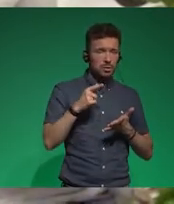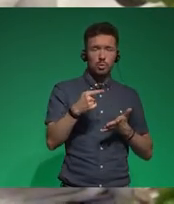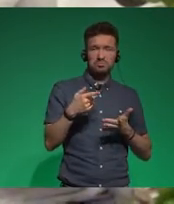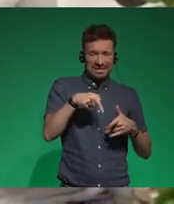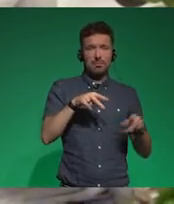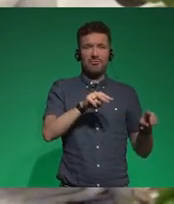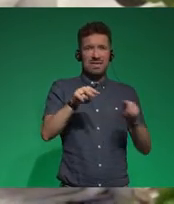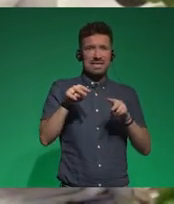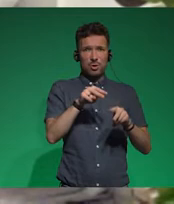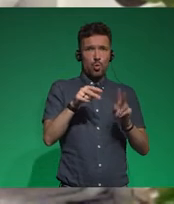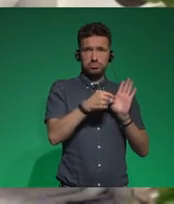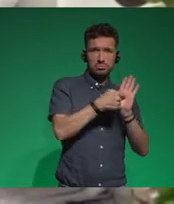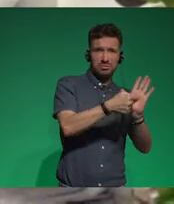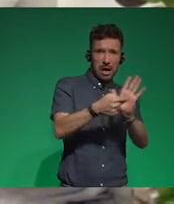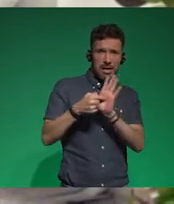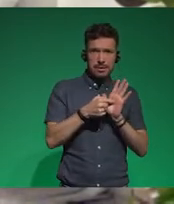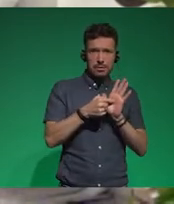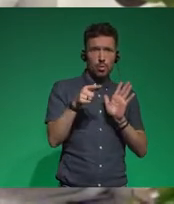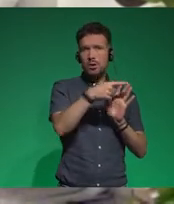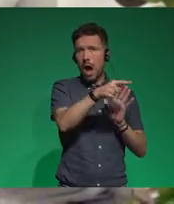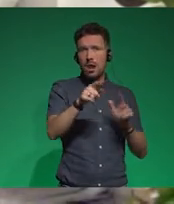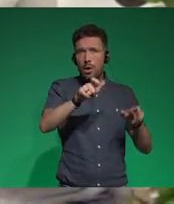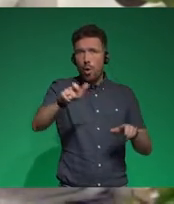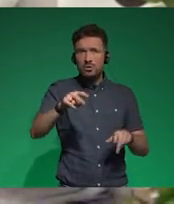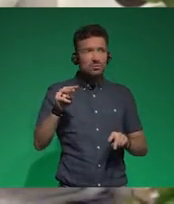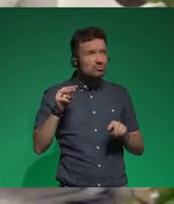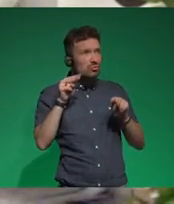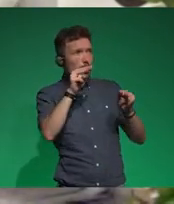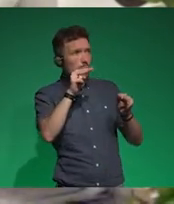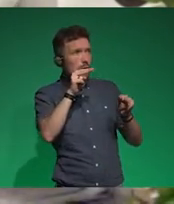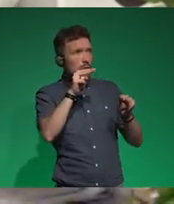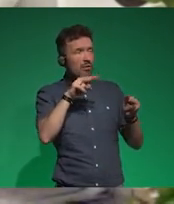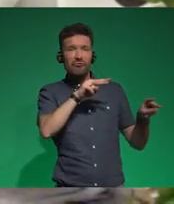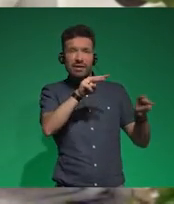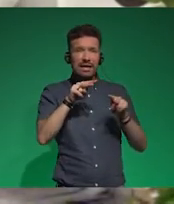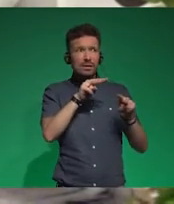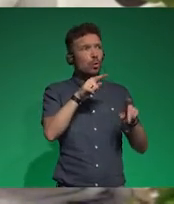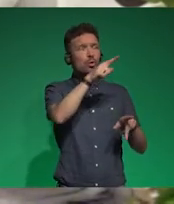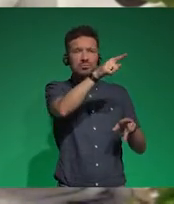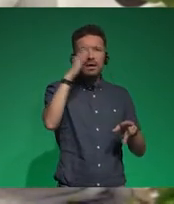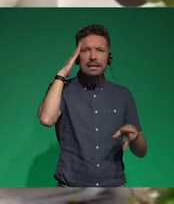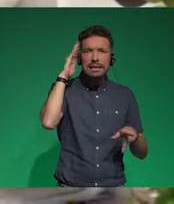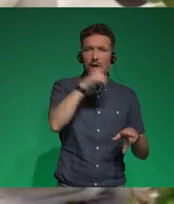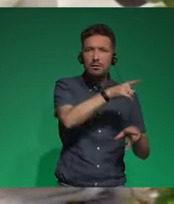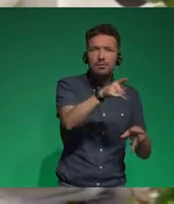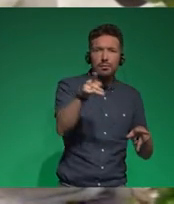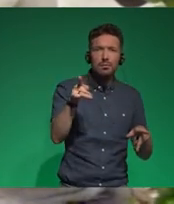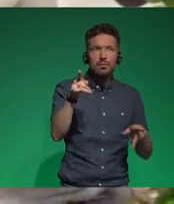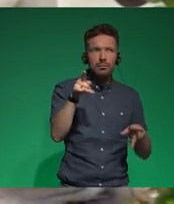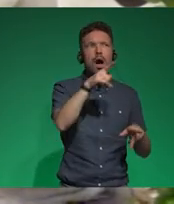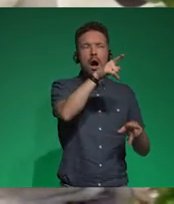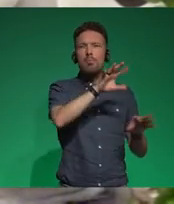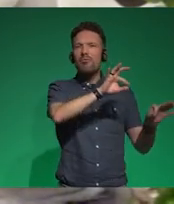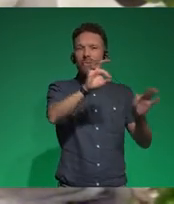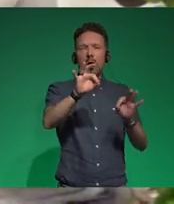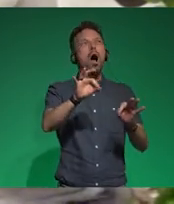the people who are from the same context, they read the story in a different way